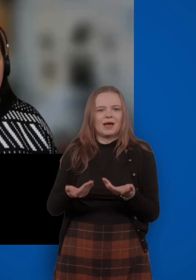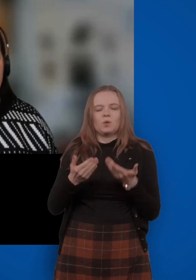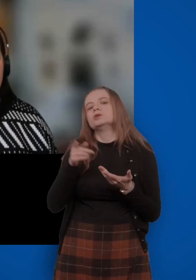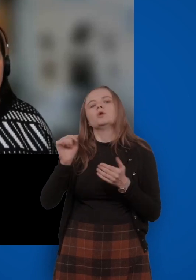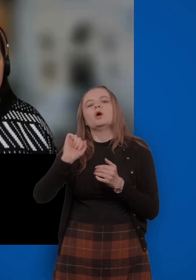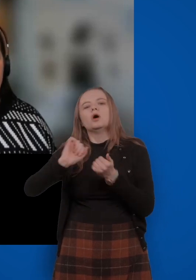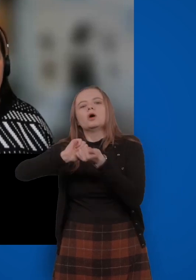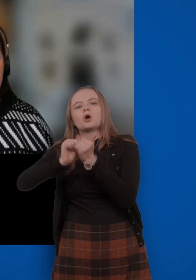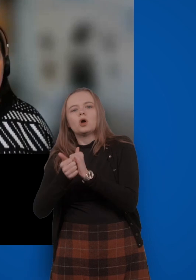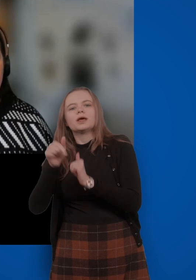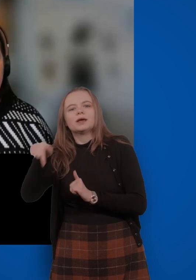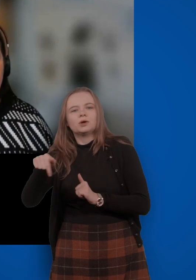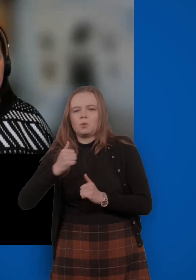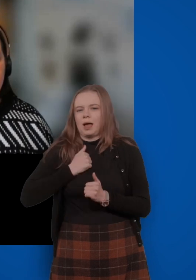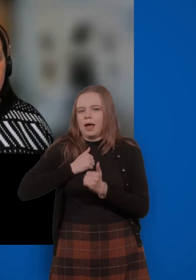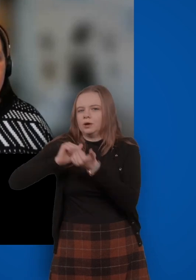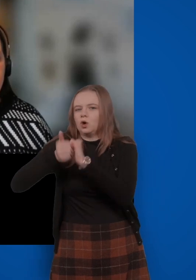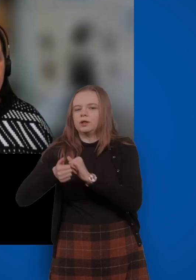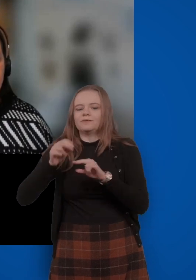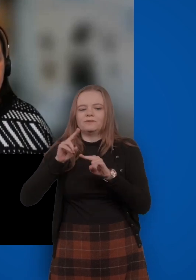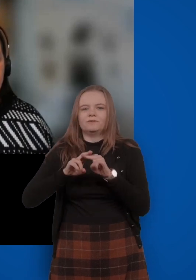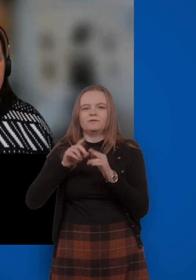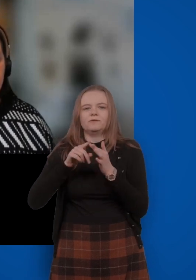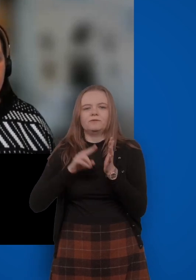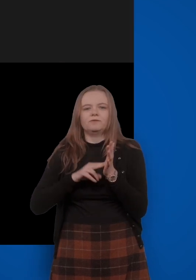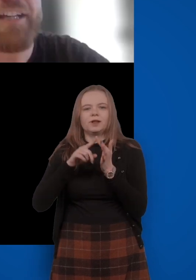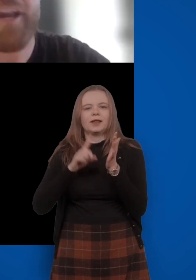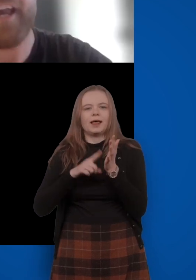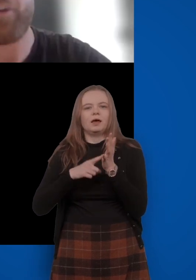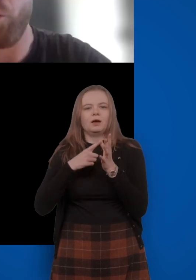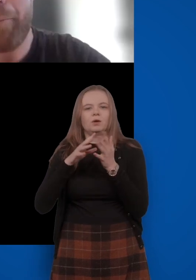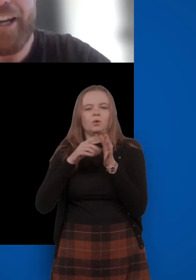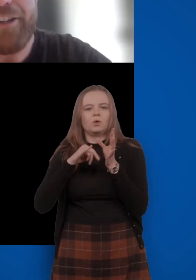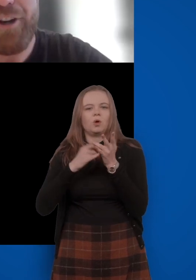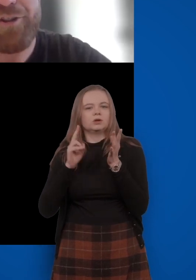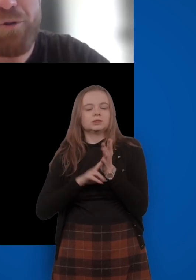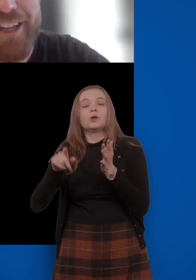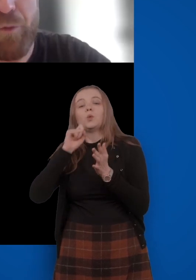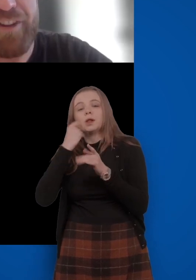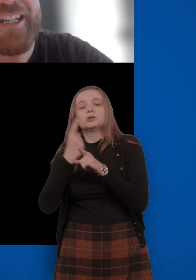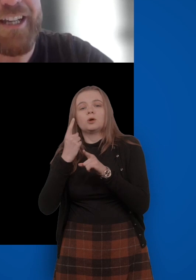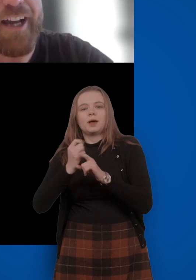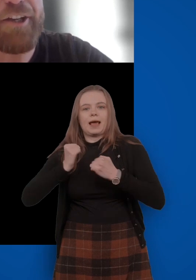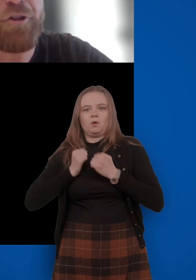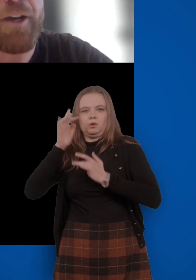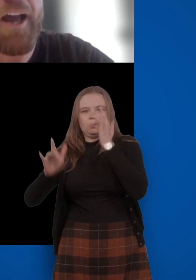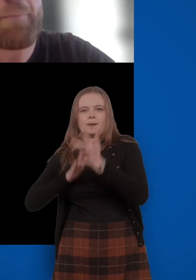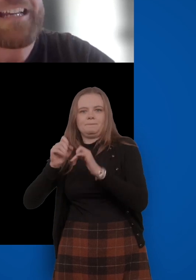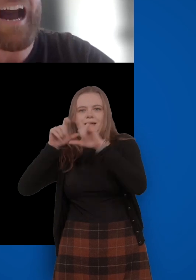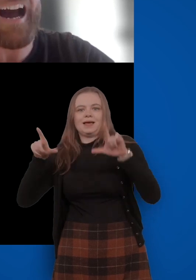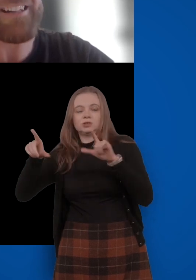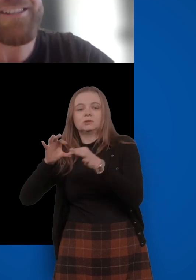colleague of mine at EDICa, Fenella Watson, is going to share, I believe, the webpage associated with the EDI